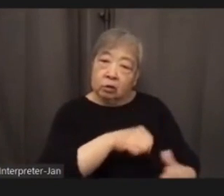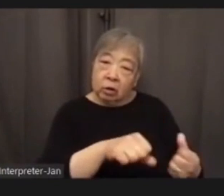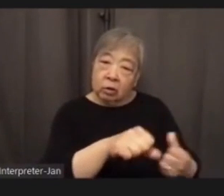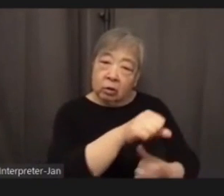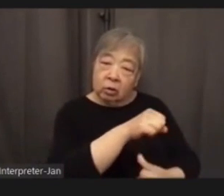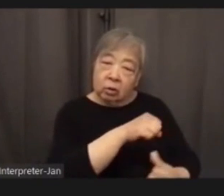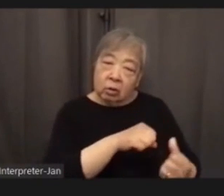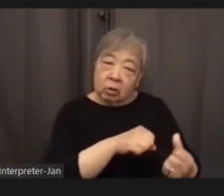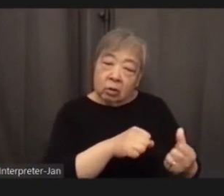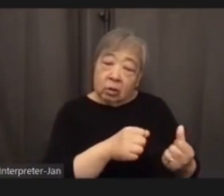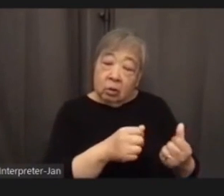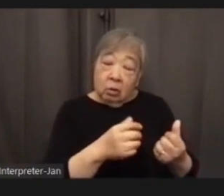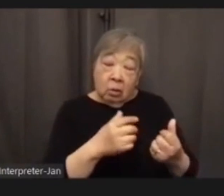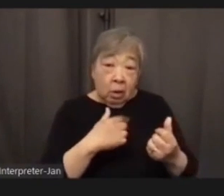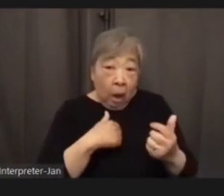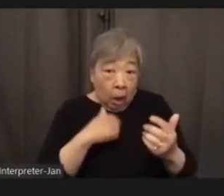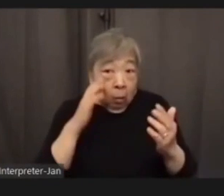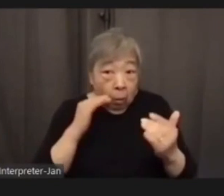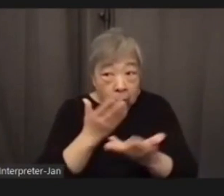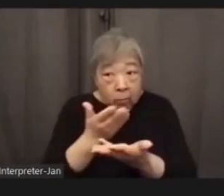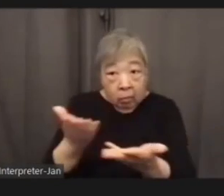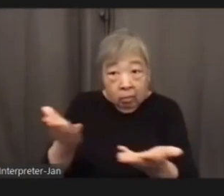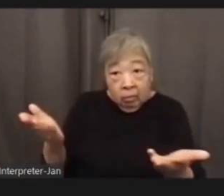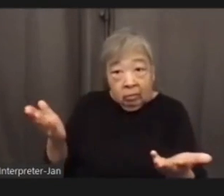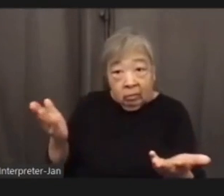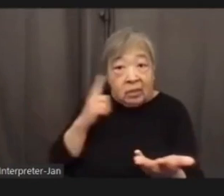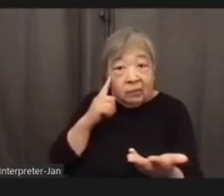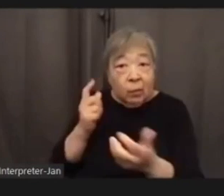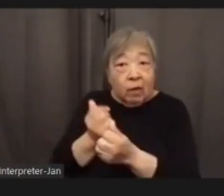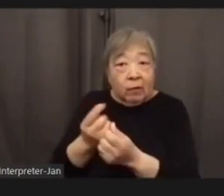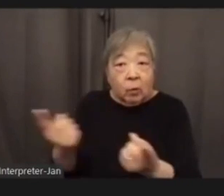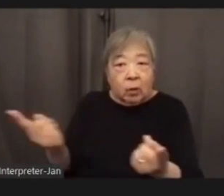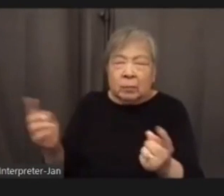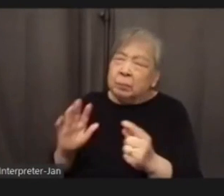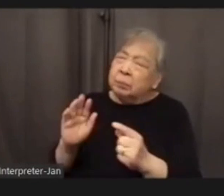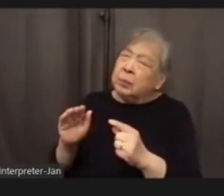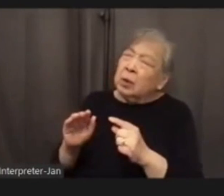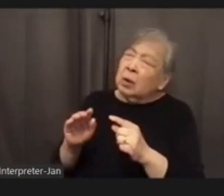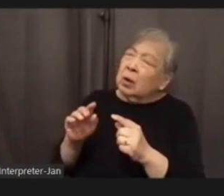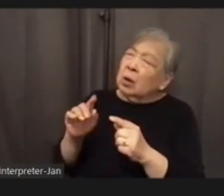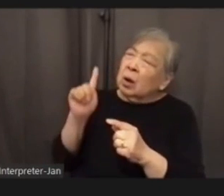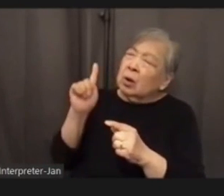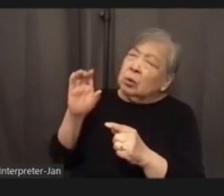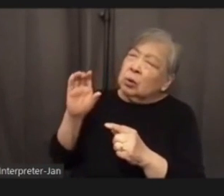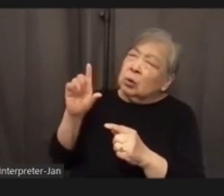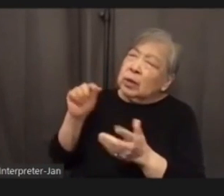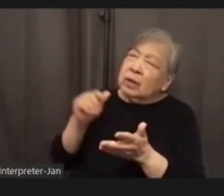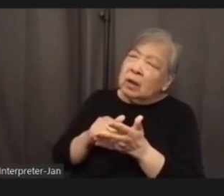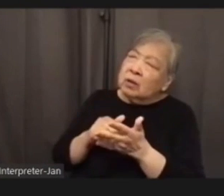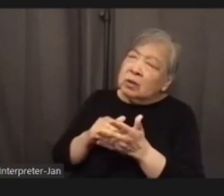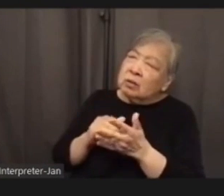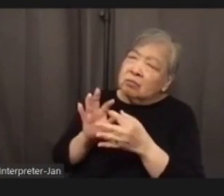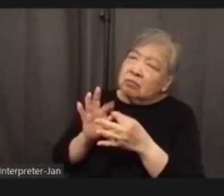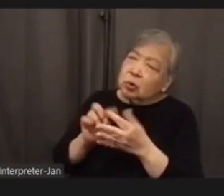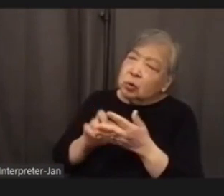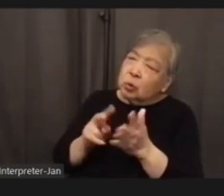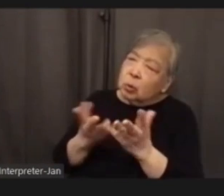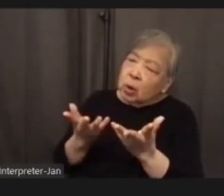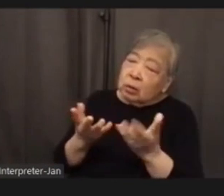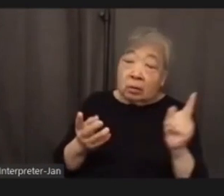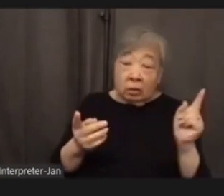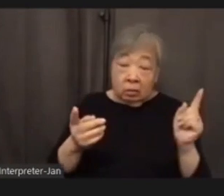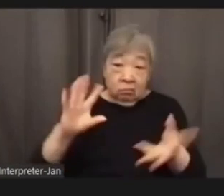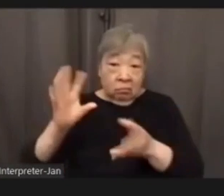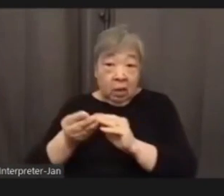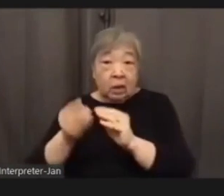it's, I hope it's for everyone. What does 120,000 refer to? The number of Japanese Americans